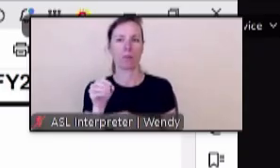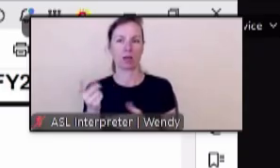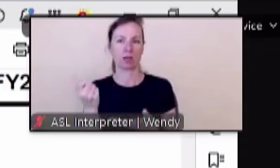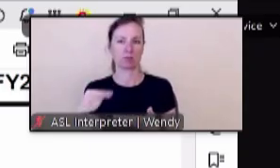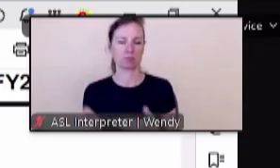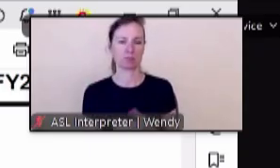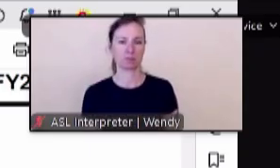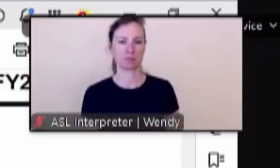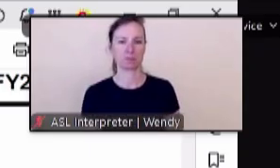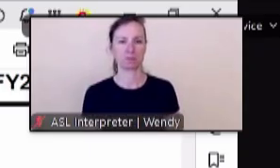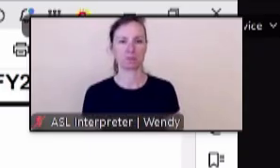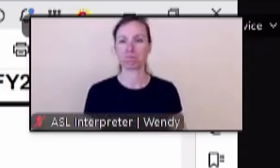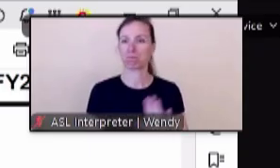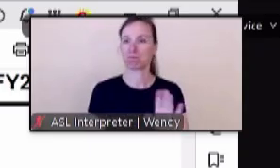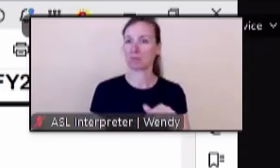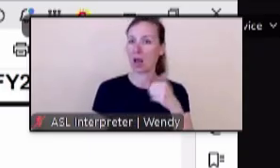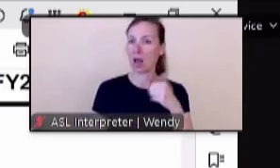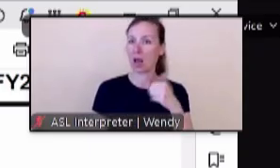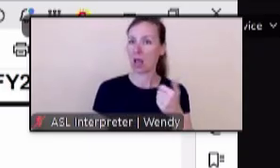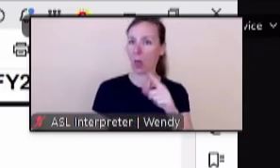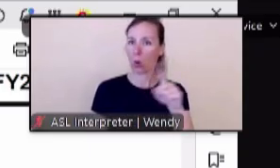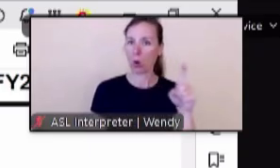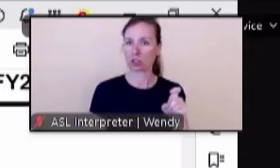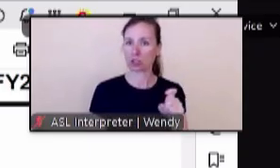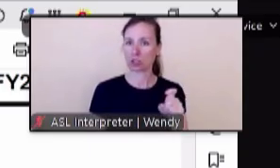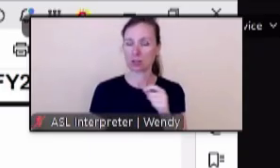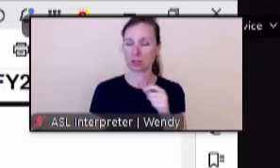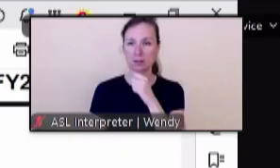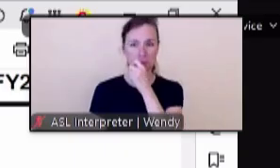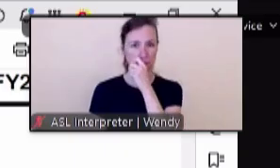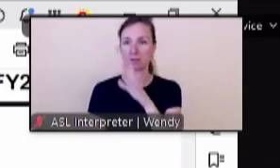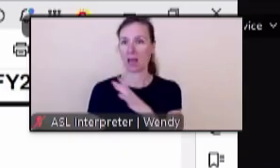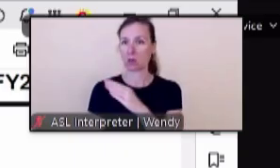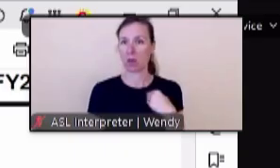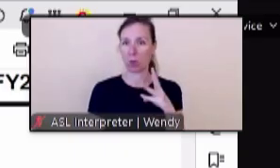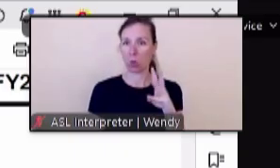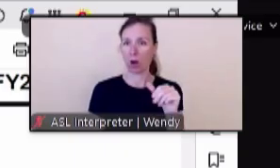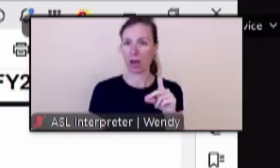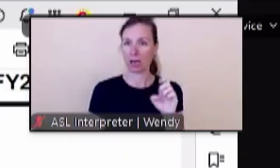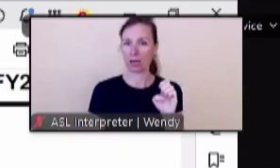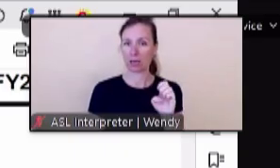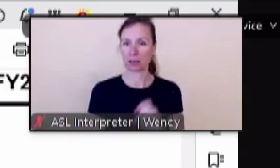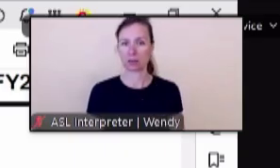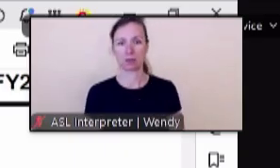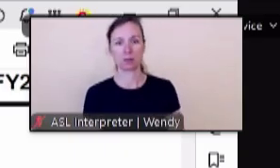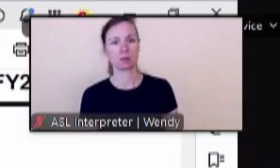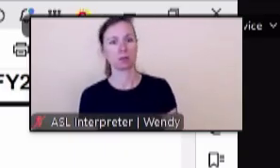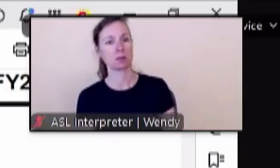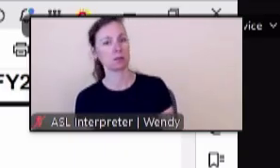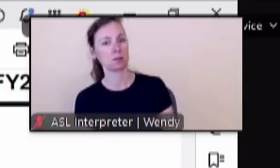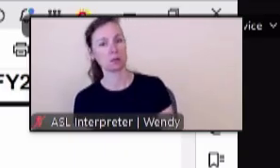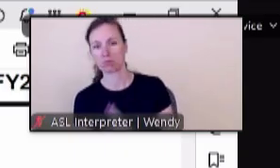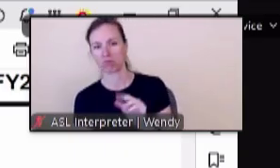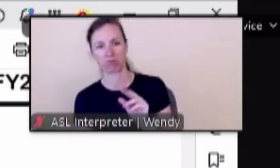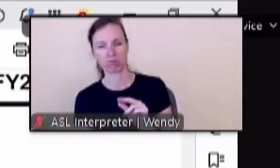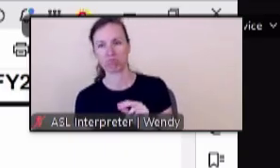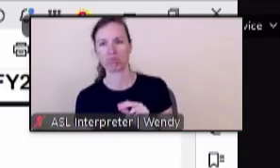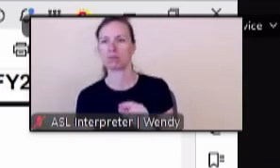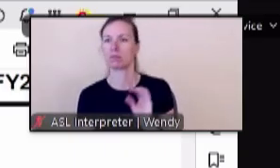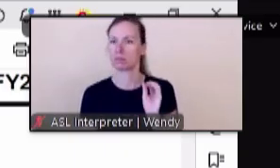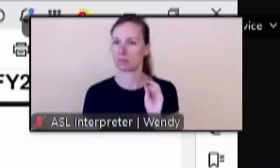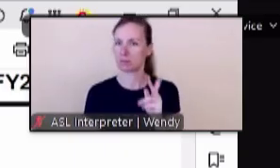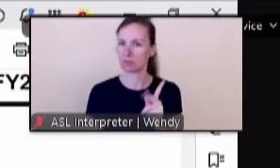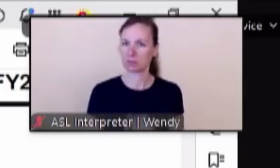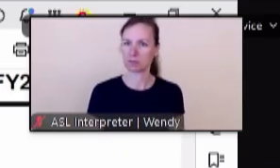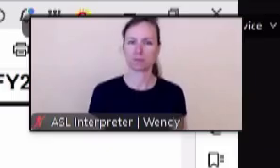Any additional questions? Councilmember Wade? No. Okay, all right. So we'll go